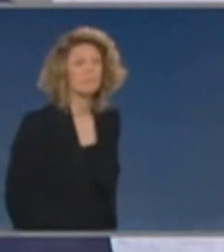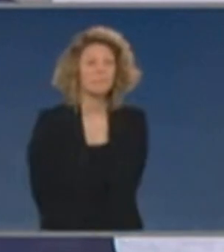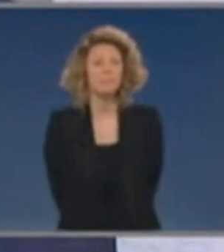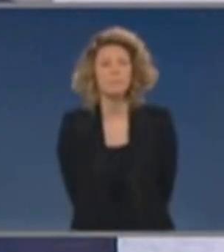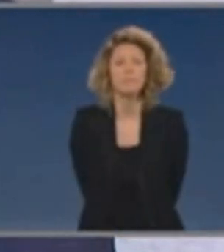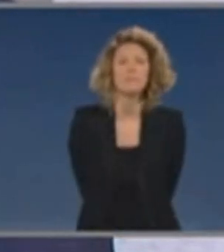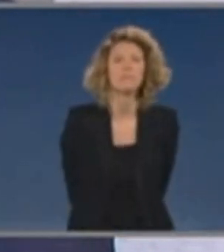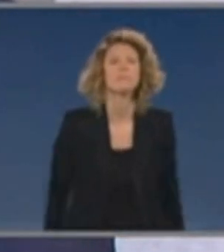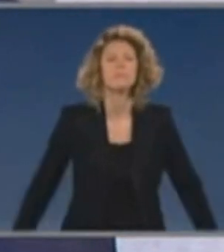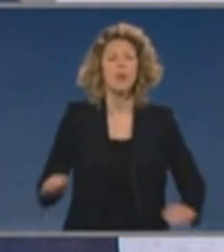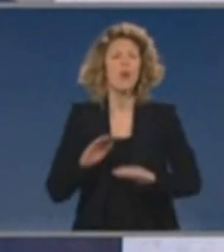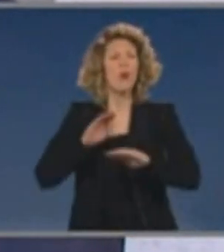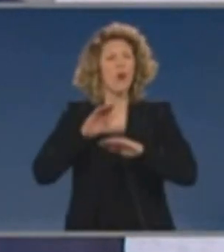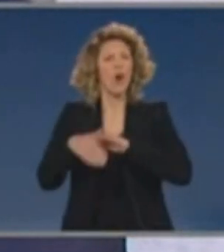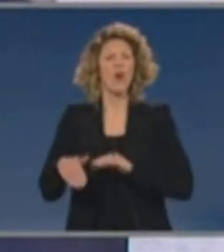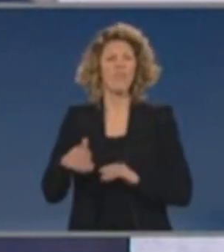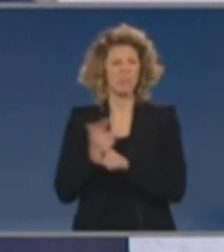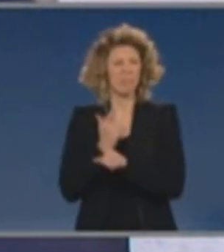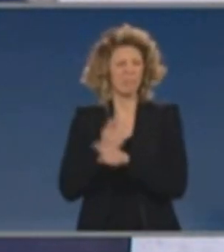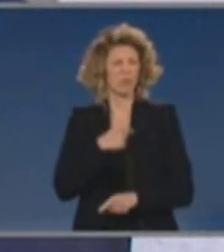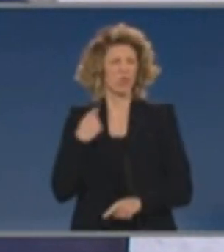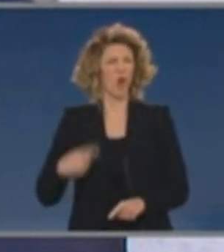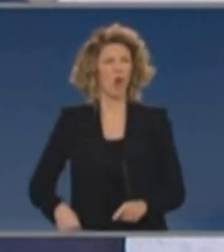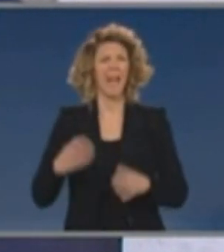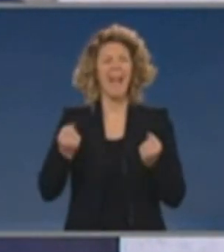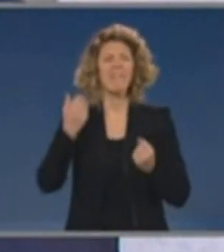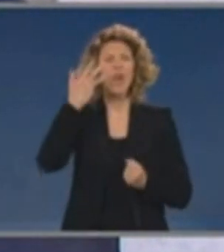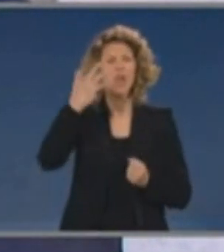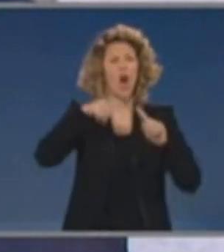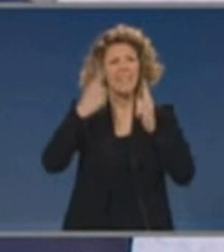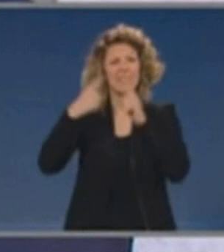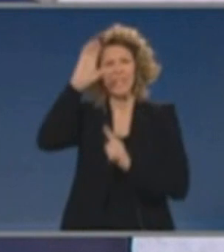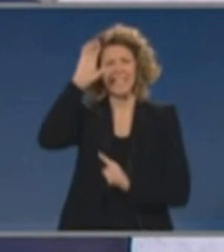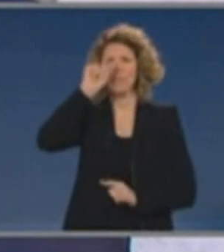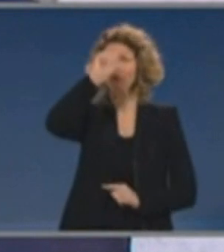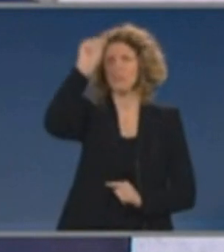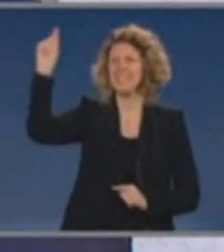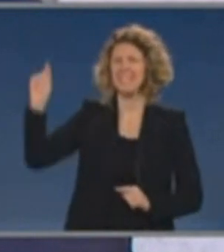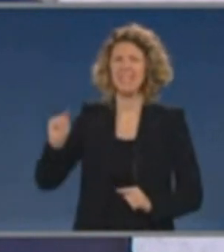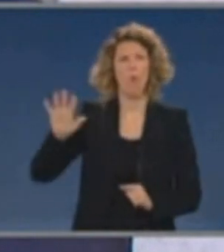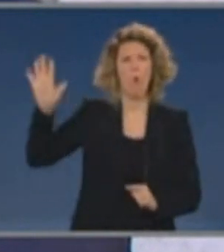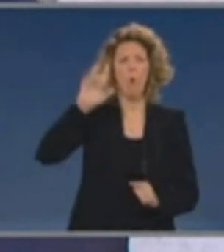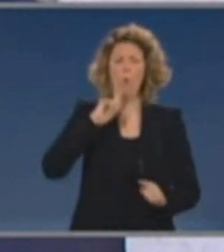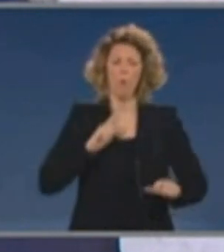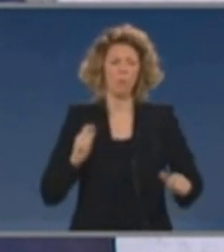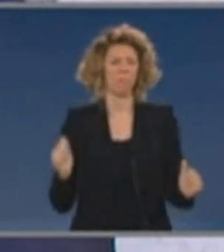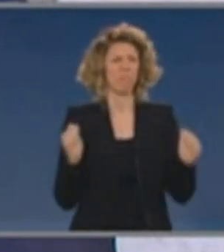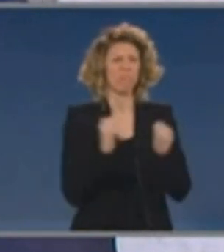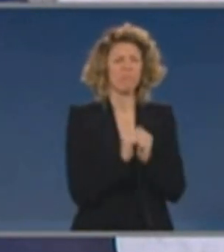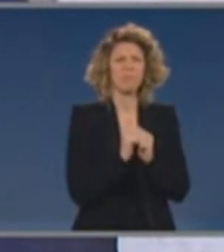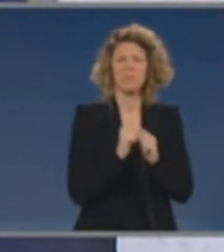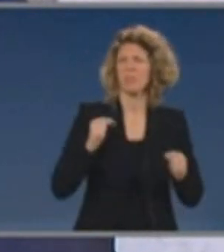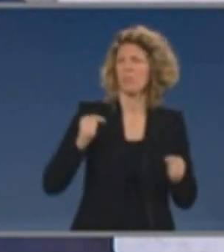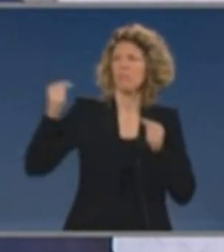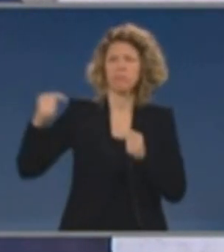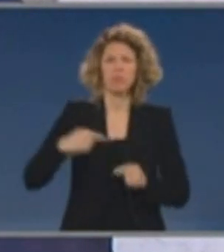of 19 MPs from 8 different countries calling on their governments to take a tougher stance against China. Andrew Hastie,